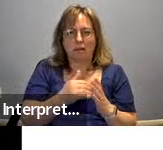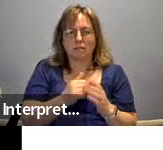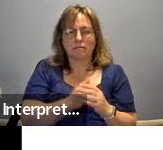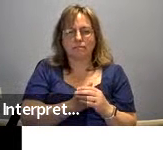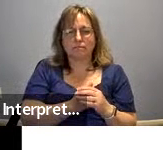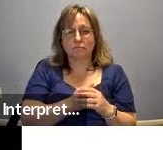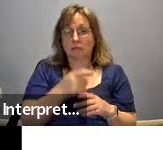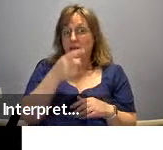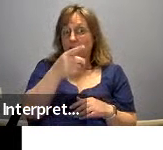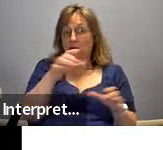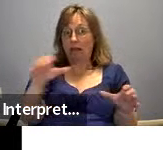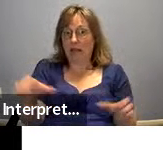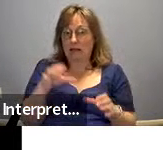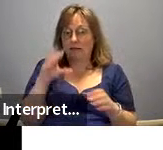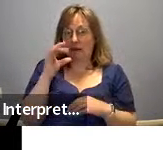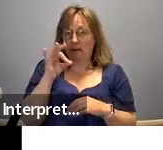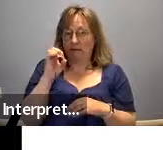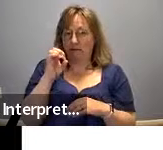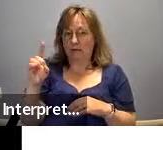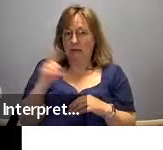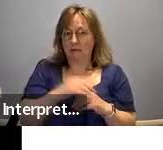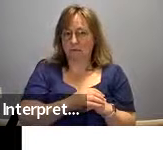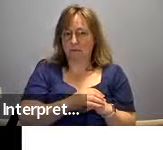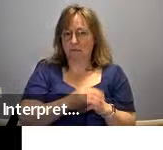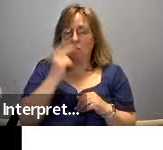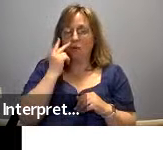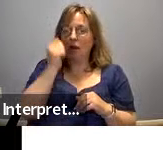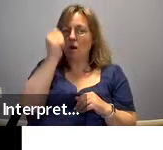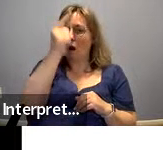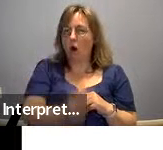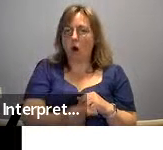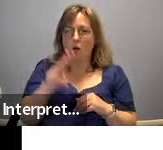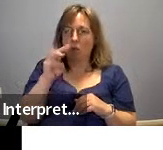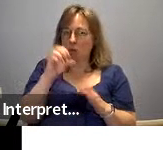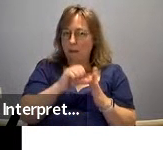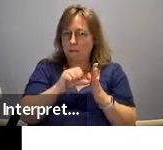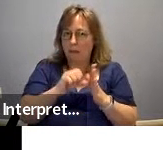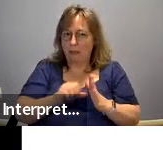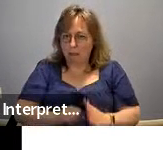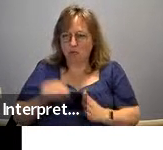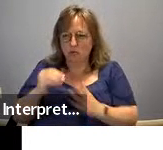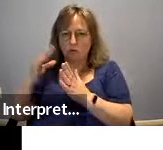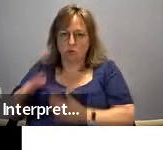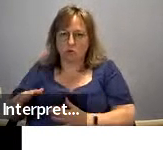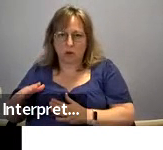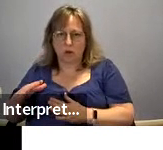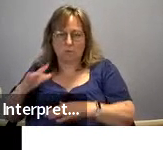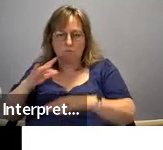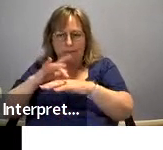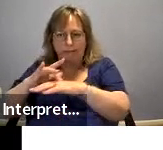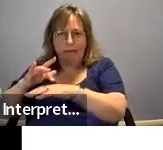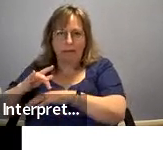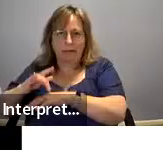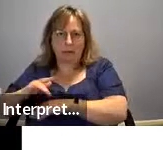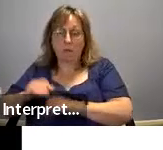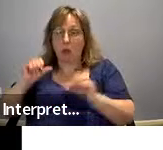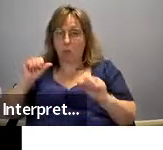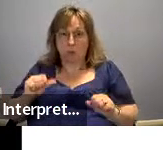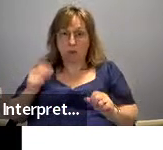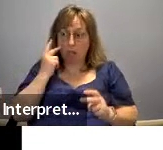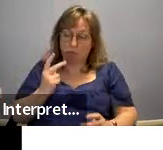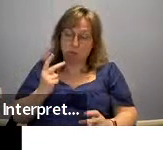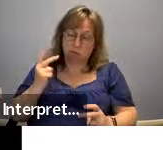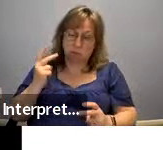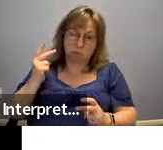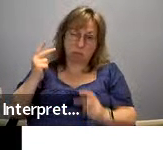Here is our activity feed. We see all of the websites that the student has visited, and we can go way back and look